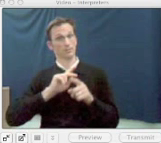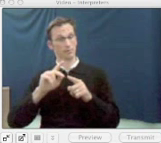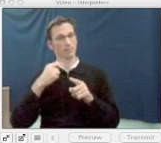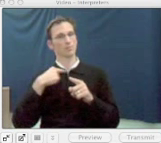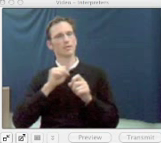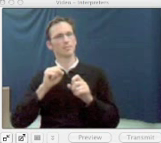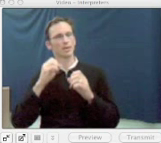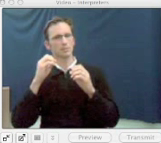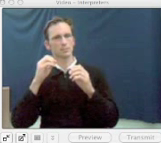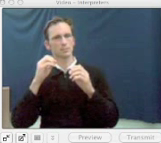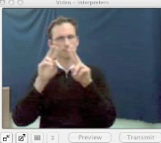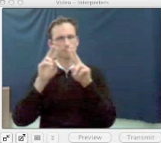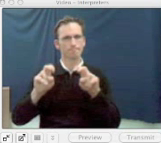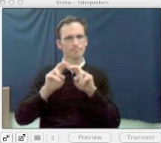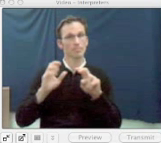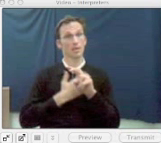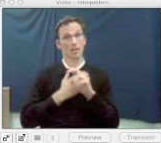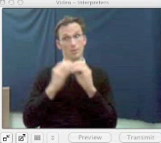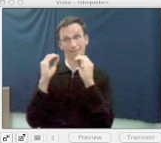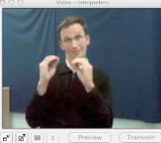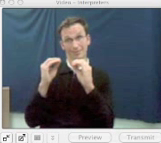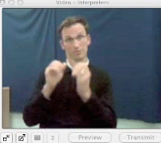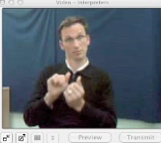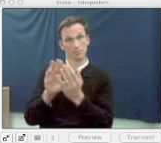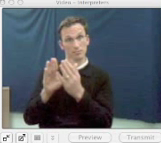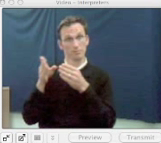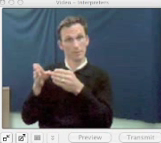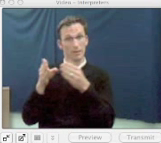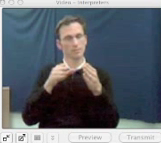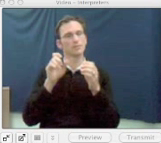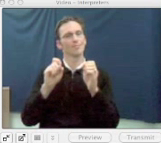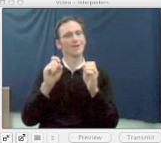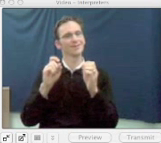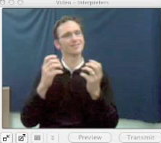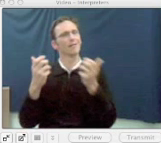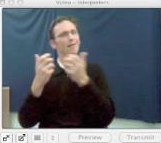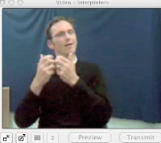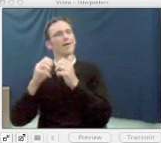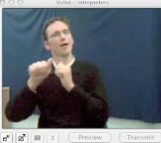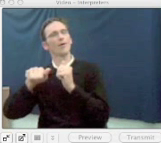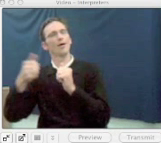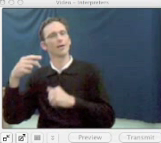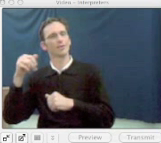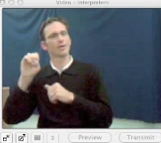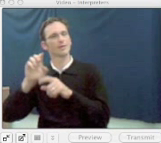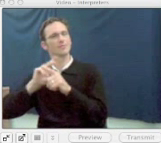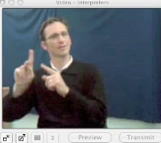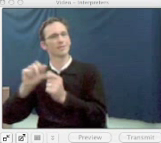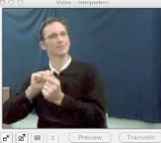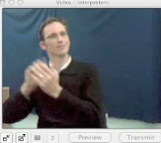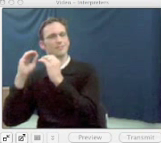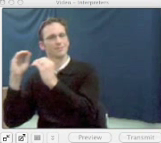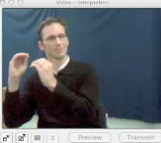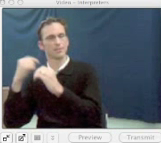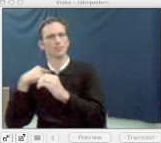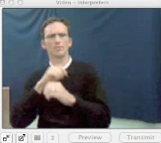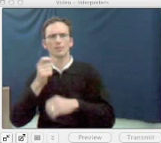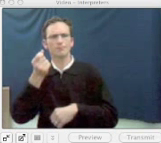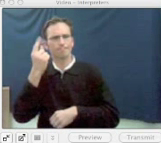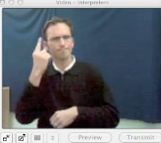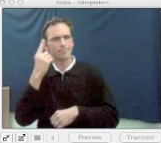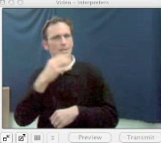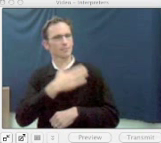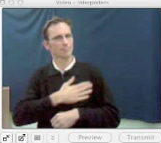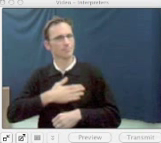and make them akin to other practice professions. We would have to start the understanding and the appreciation of practice early